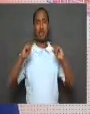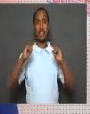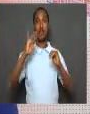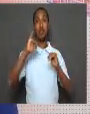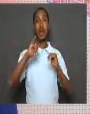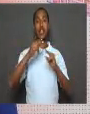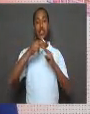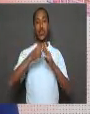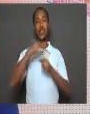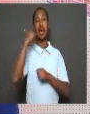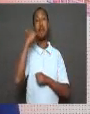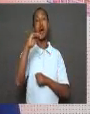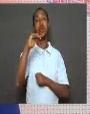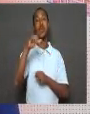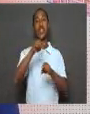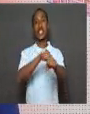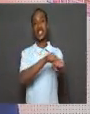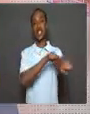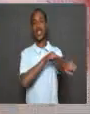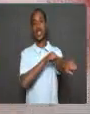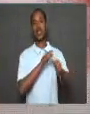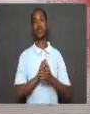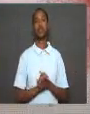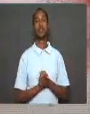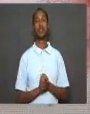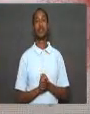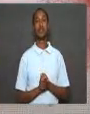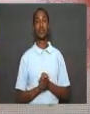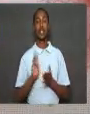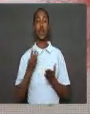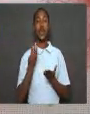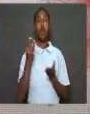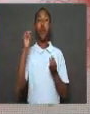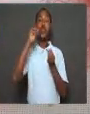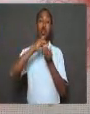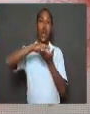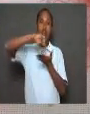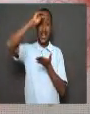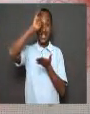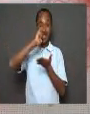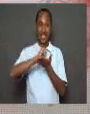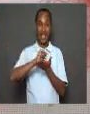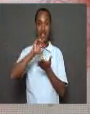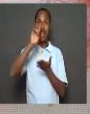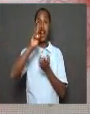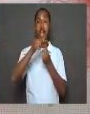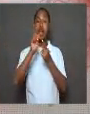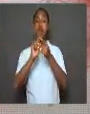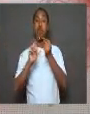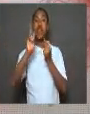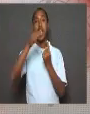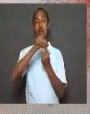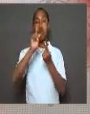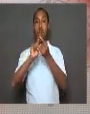by a short amount of distance. We also learned that dipole-dipole